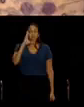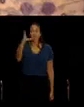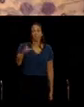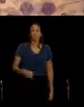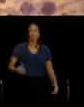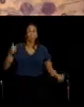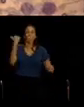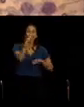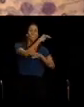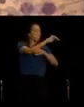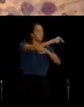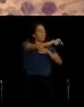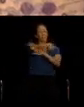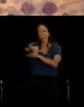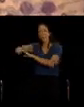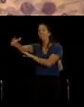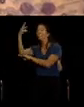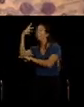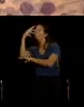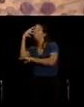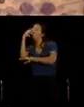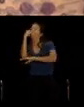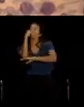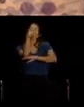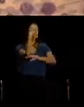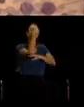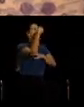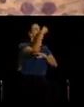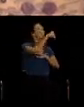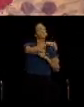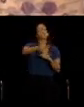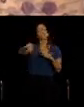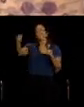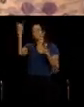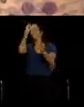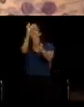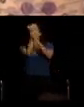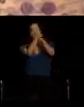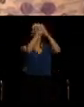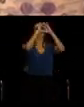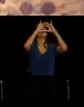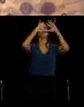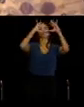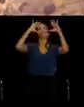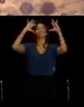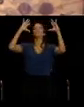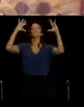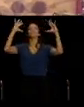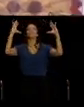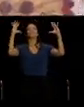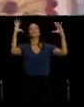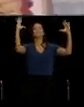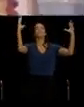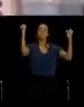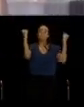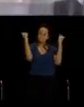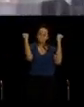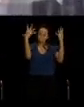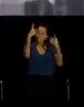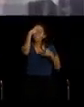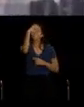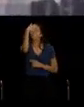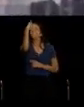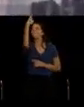design. 'Cause every night I lie in bed, the brightest colors fill my head.